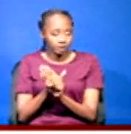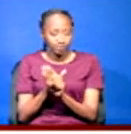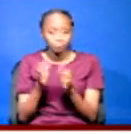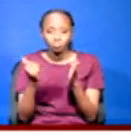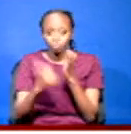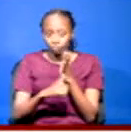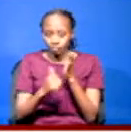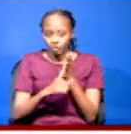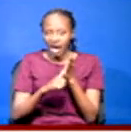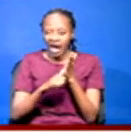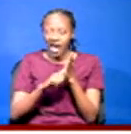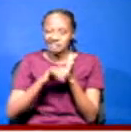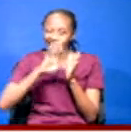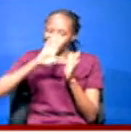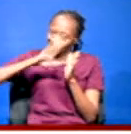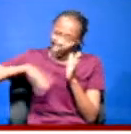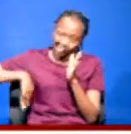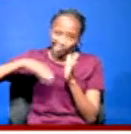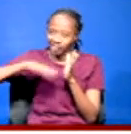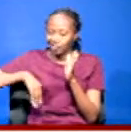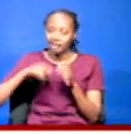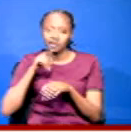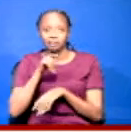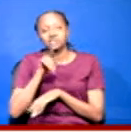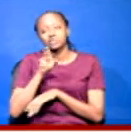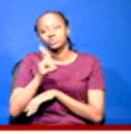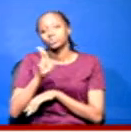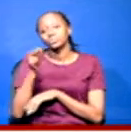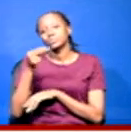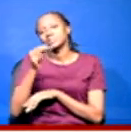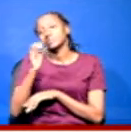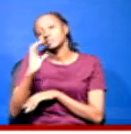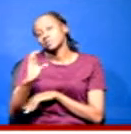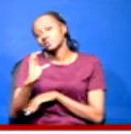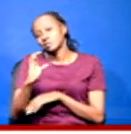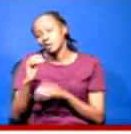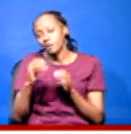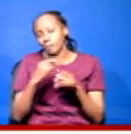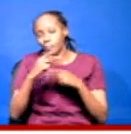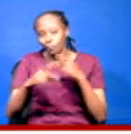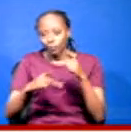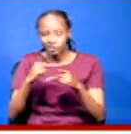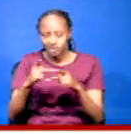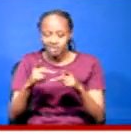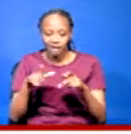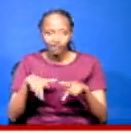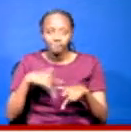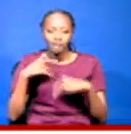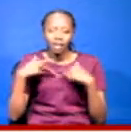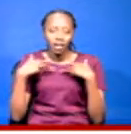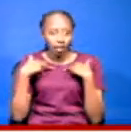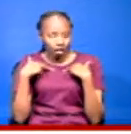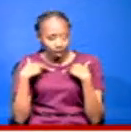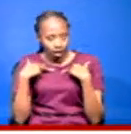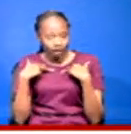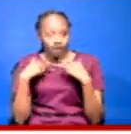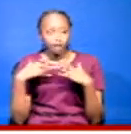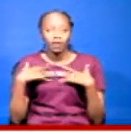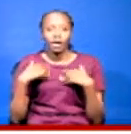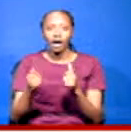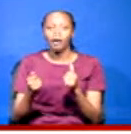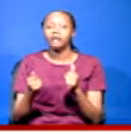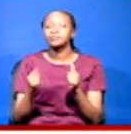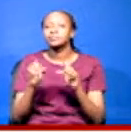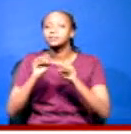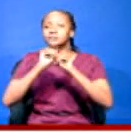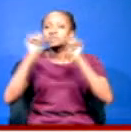UHC progress and indeed has left a strain on our health system. So therefore, we